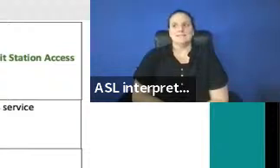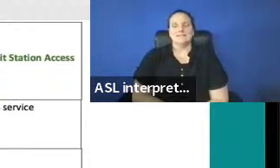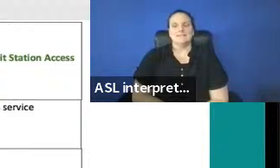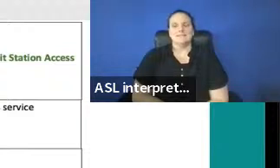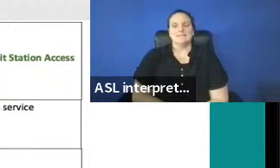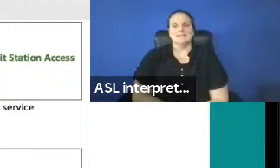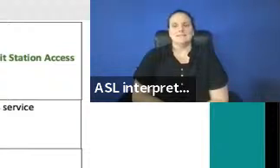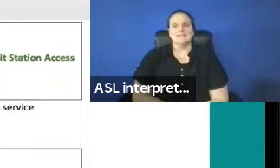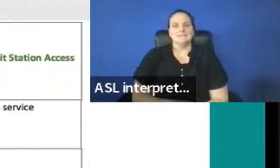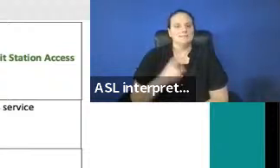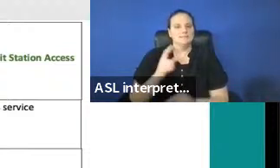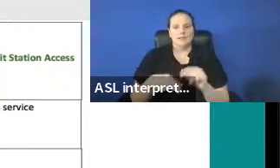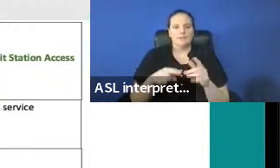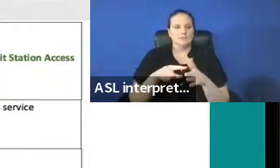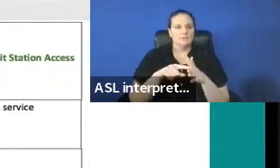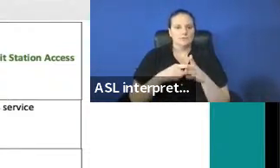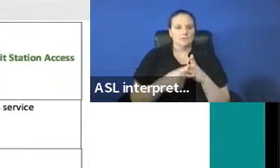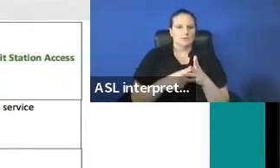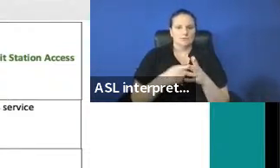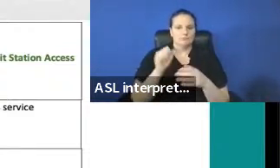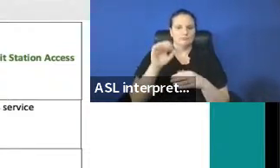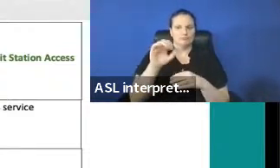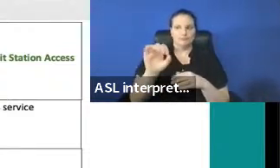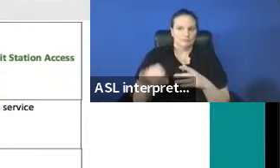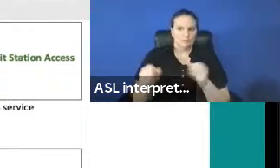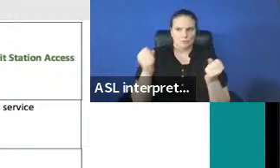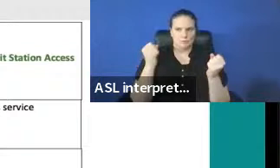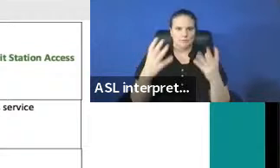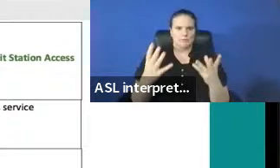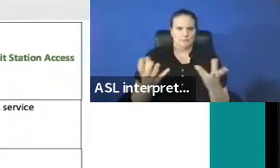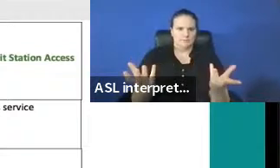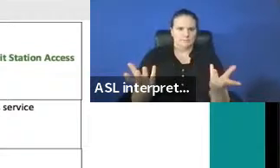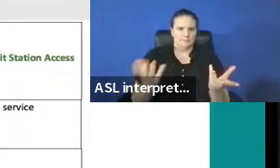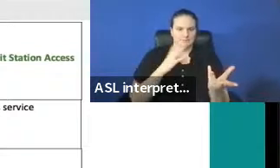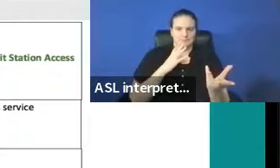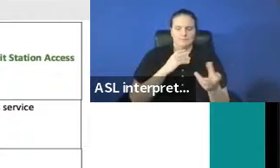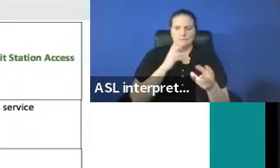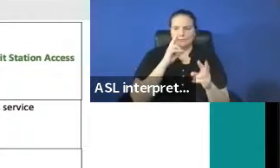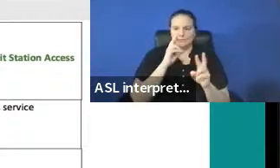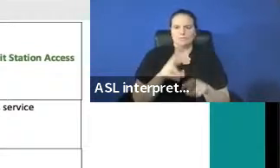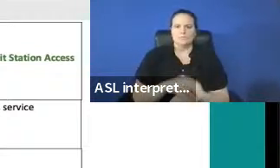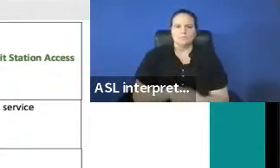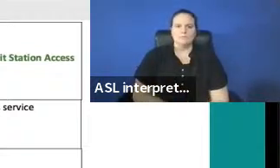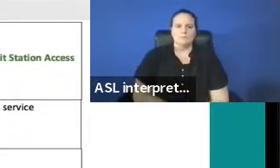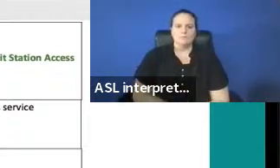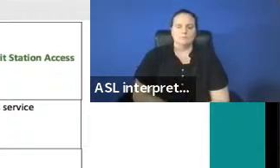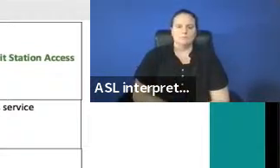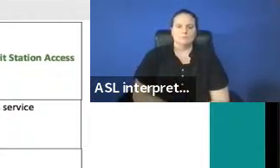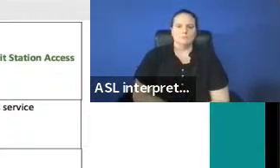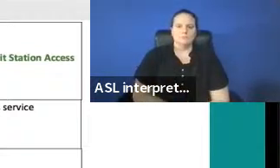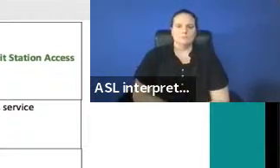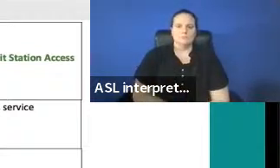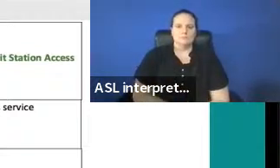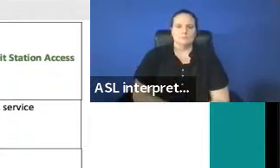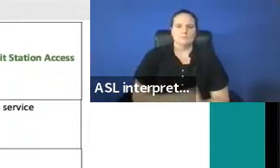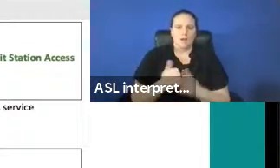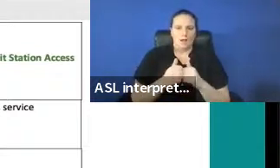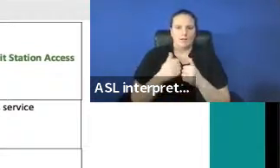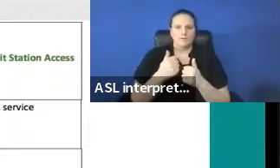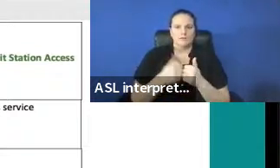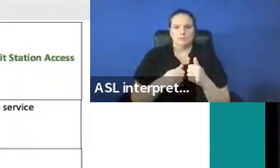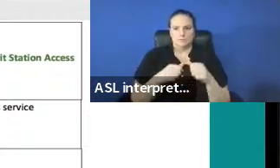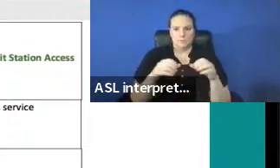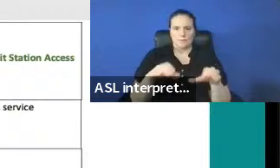I can't even begin to recite them. There's quite a few. We're looking at how each of these perform for